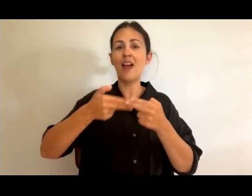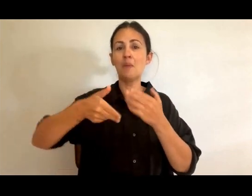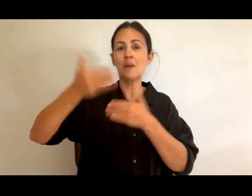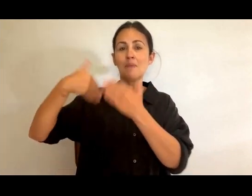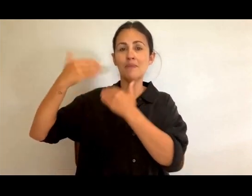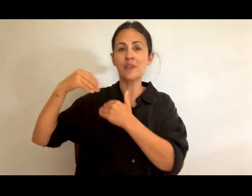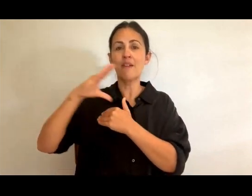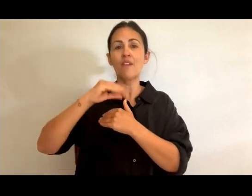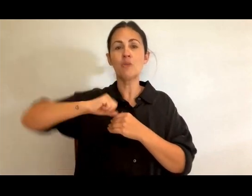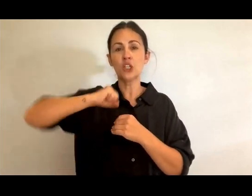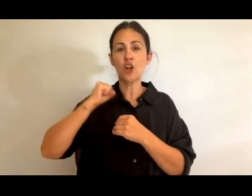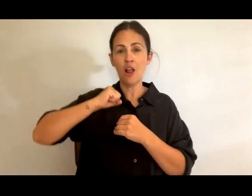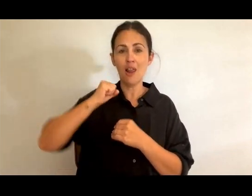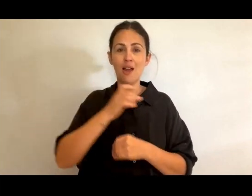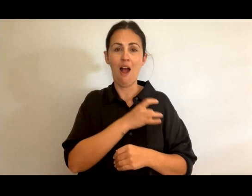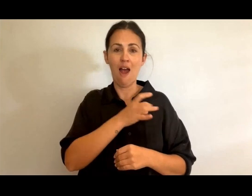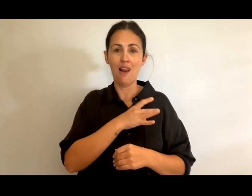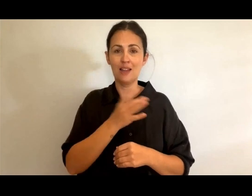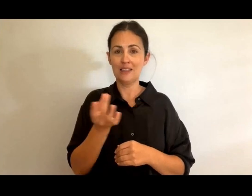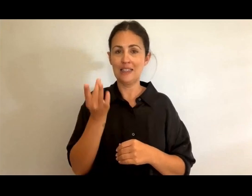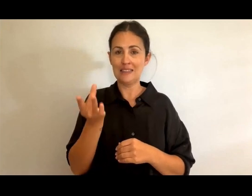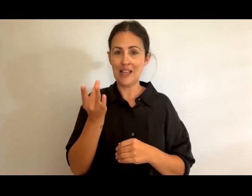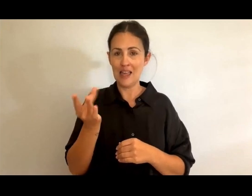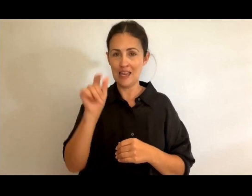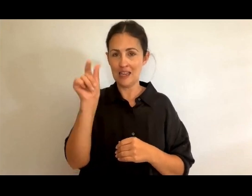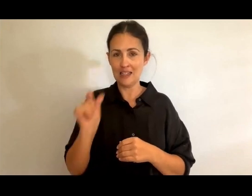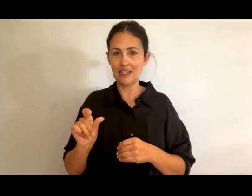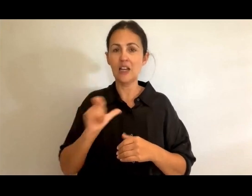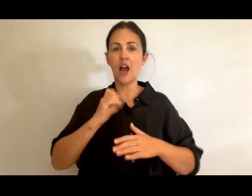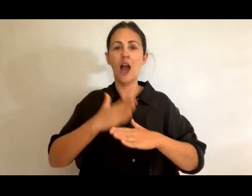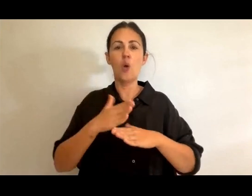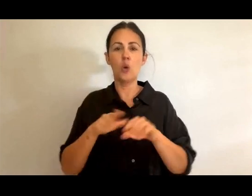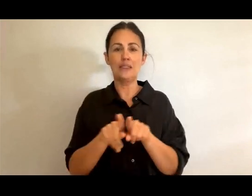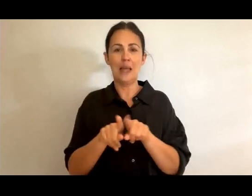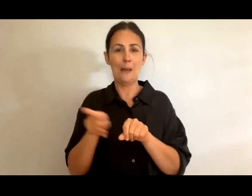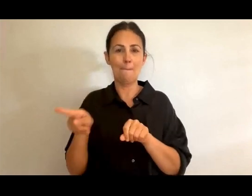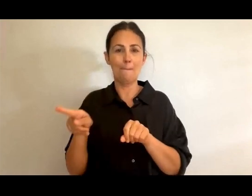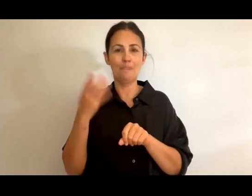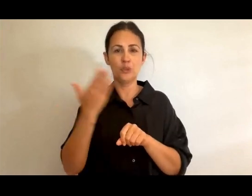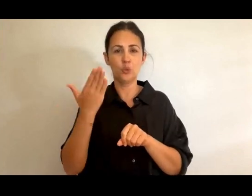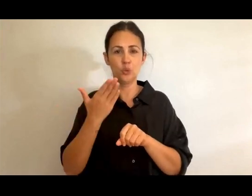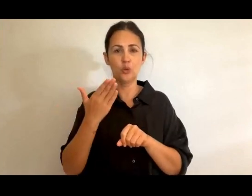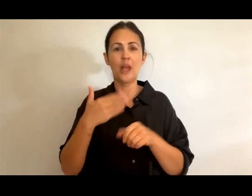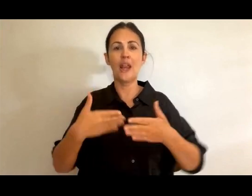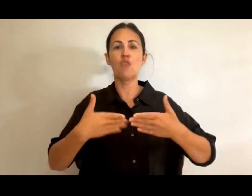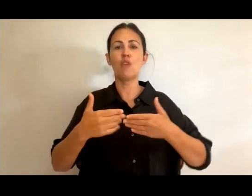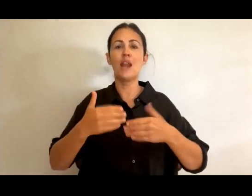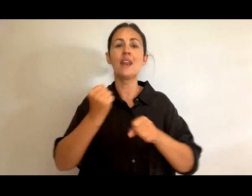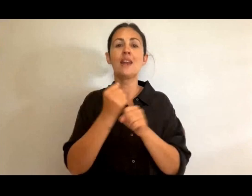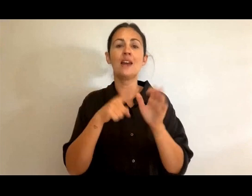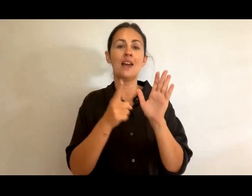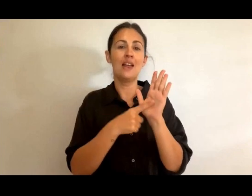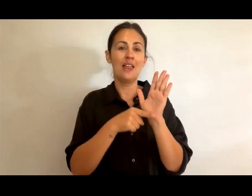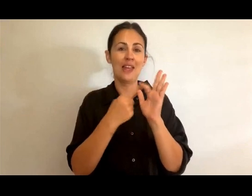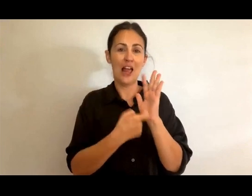Italy, and I also work at WinTech Te Pukinga, and I run our gallery Ramp. So, kia ora koutou.